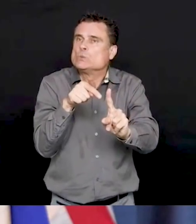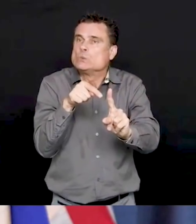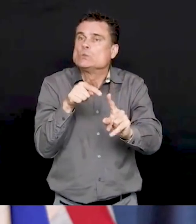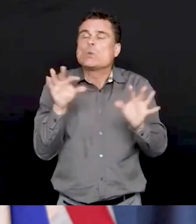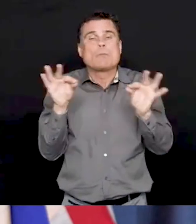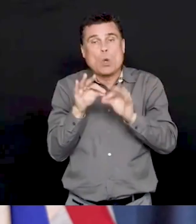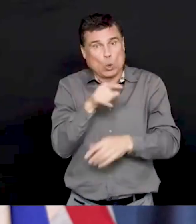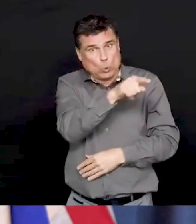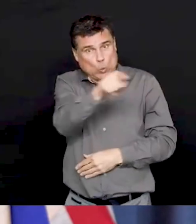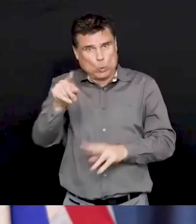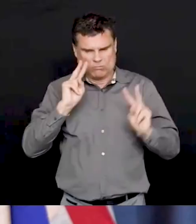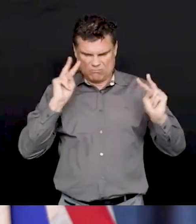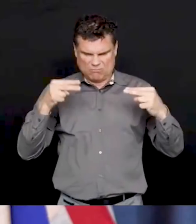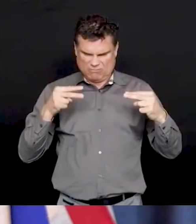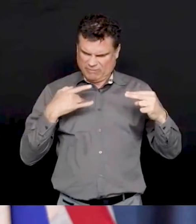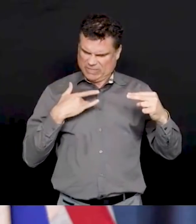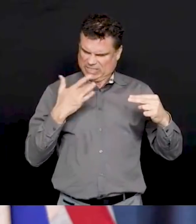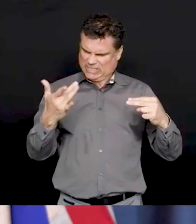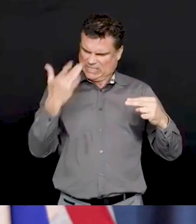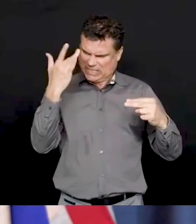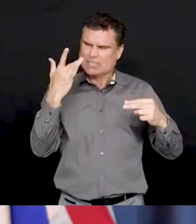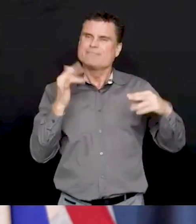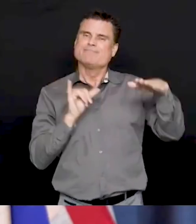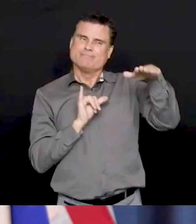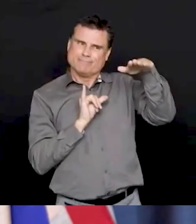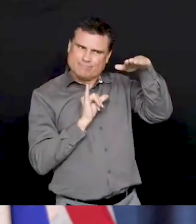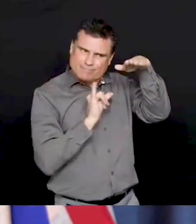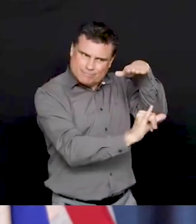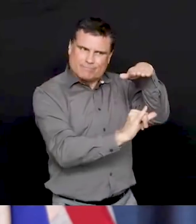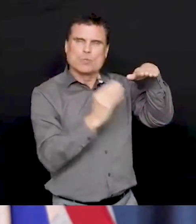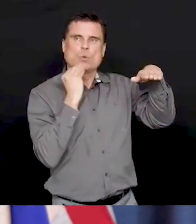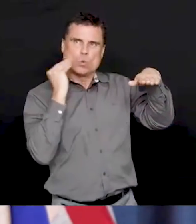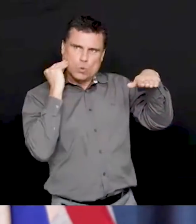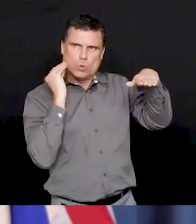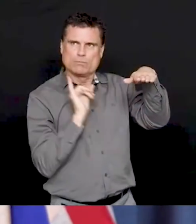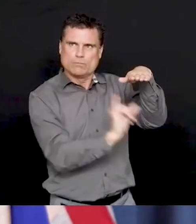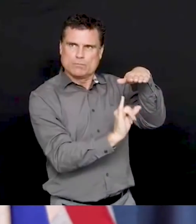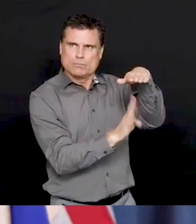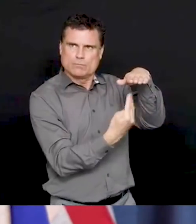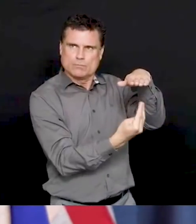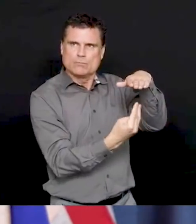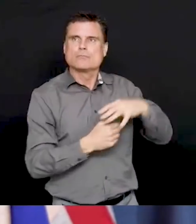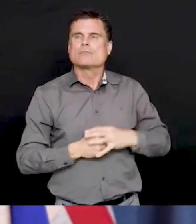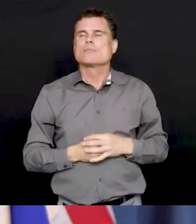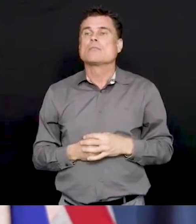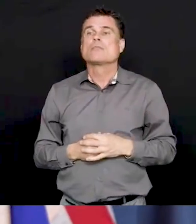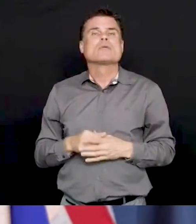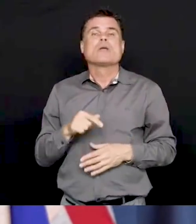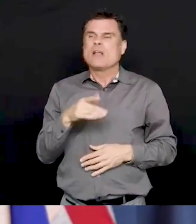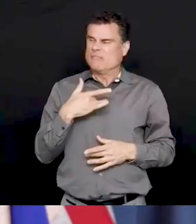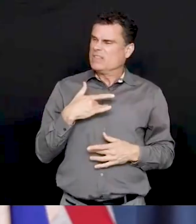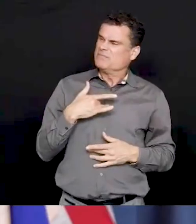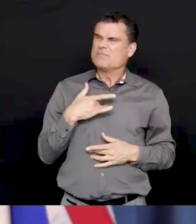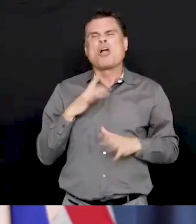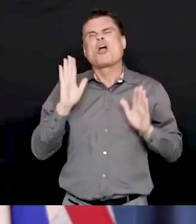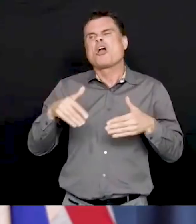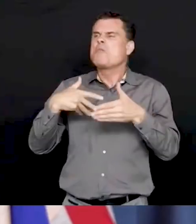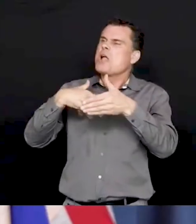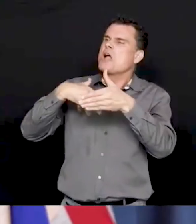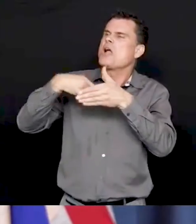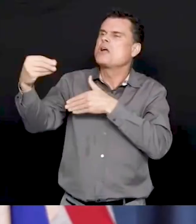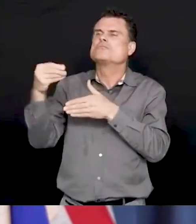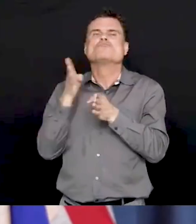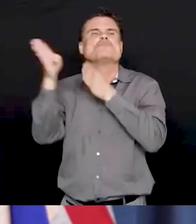and that does mean not going to the grocery store, not going to the drugstore, not going outside our property if we are